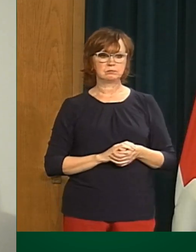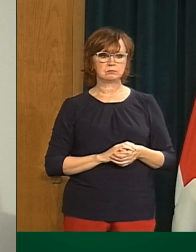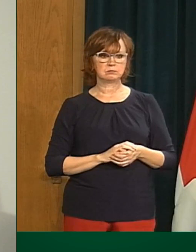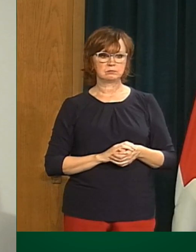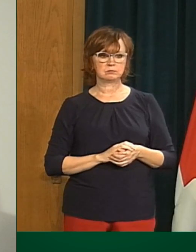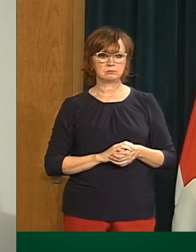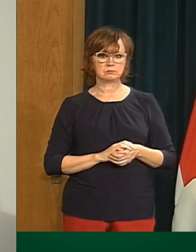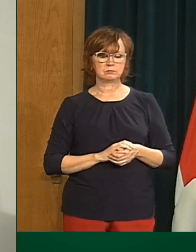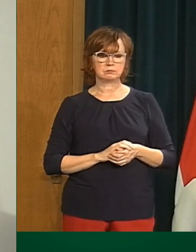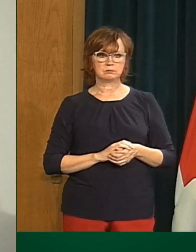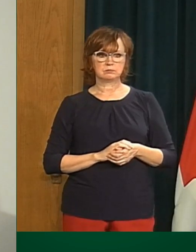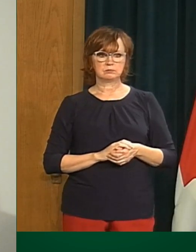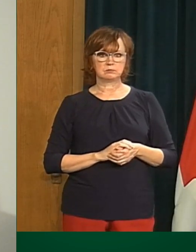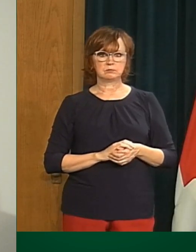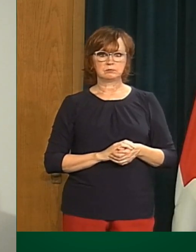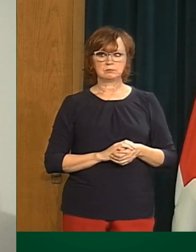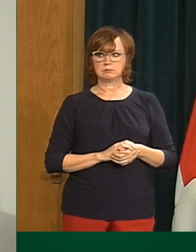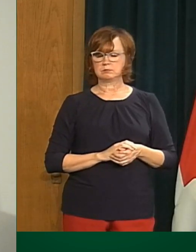1 and 2.